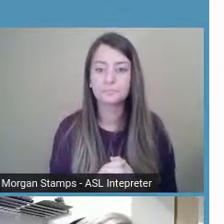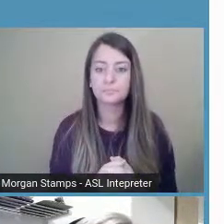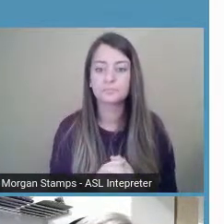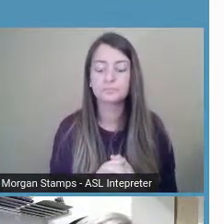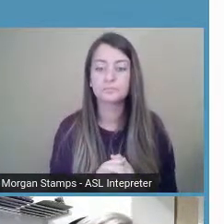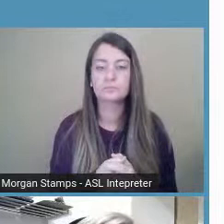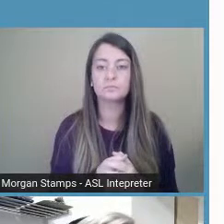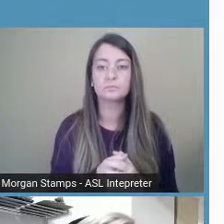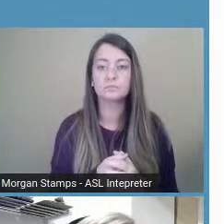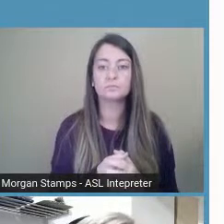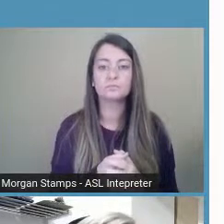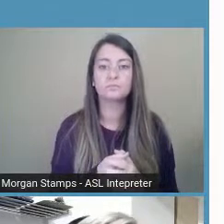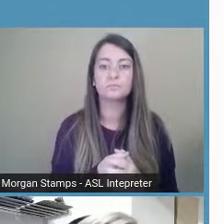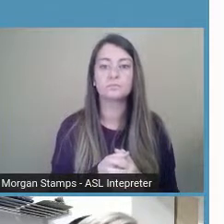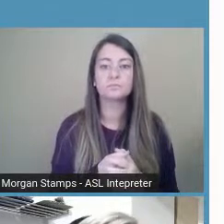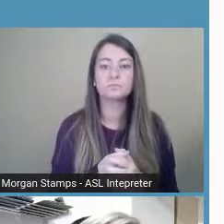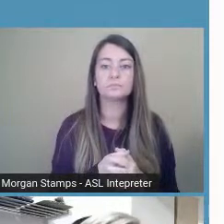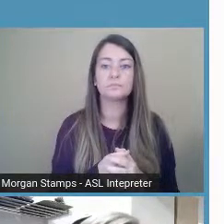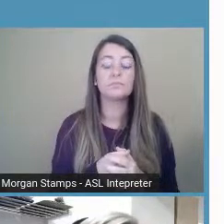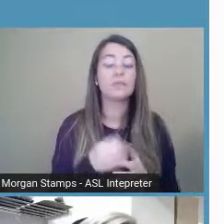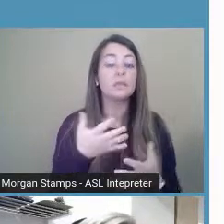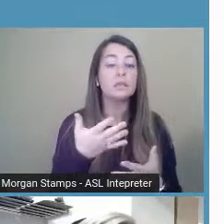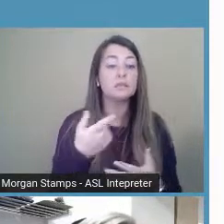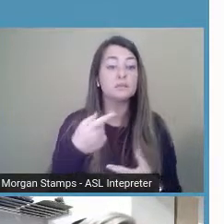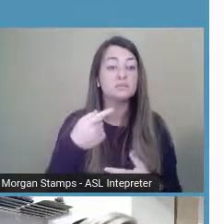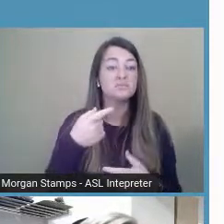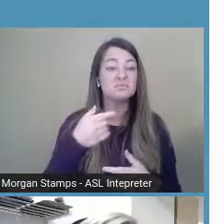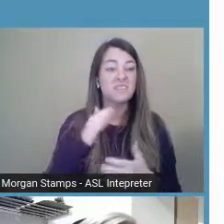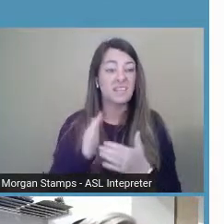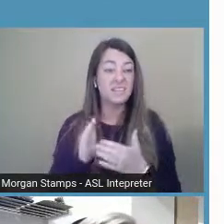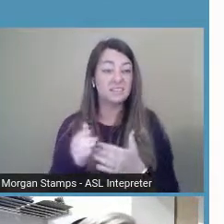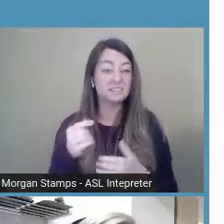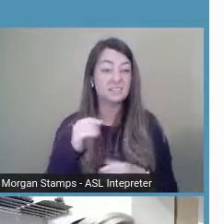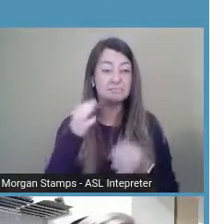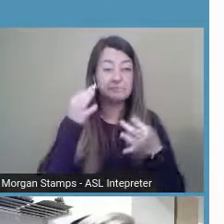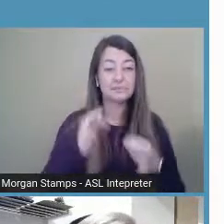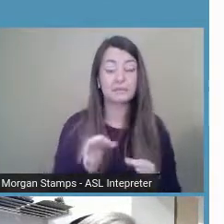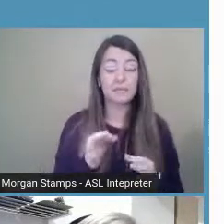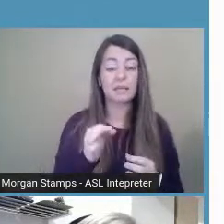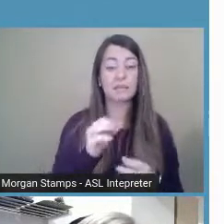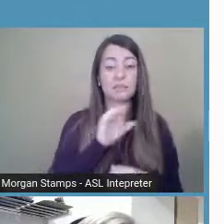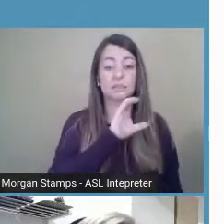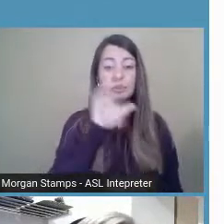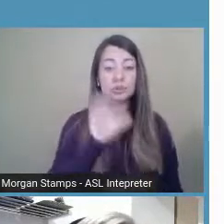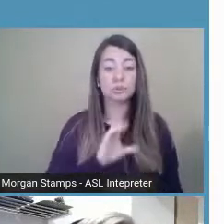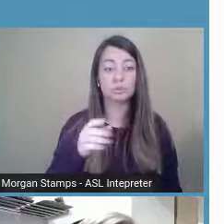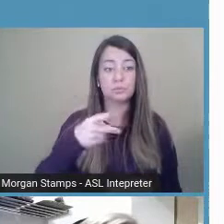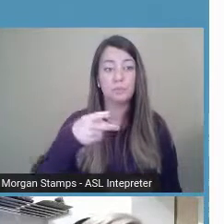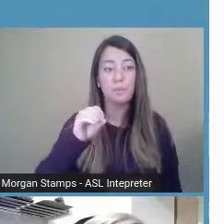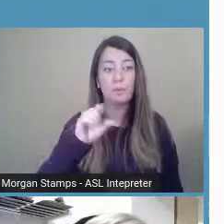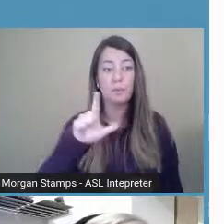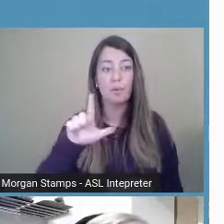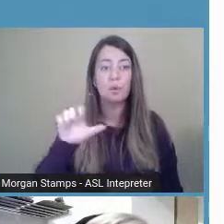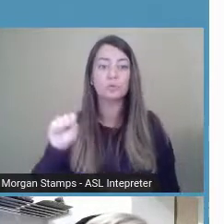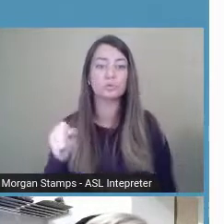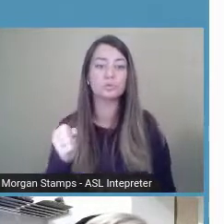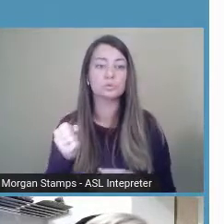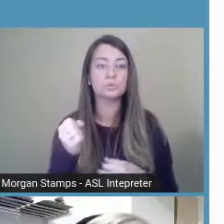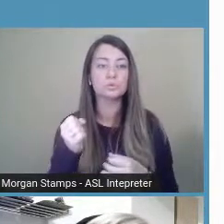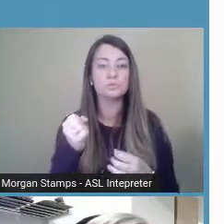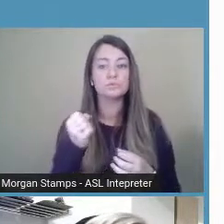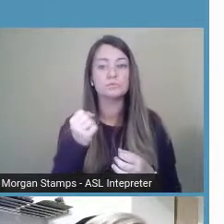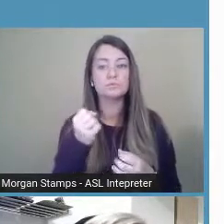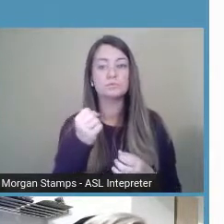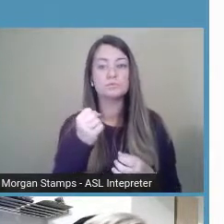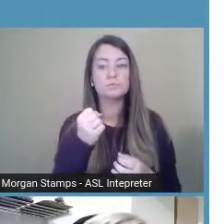decided to use Zoom's polls feature so that participants could answer in Zoom in real time. The only drawback to this method